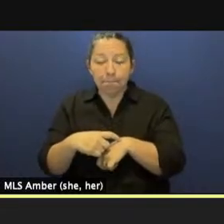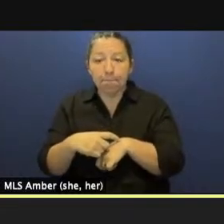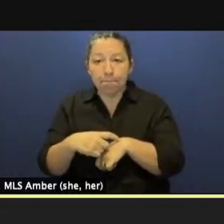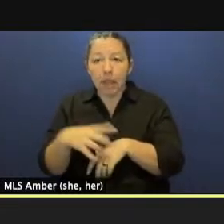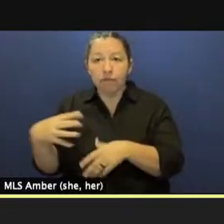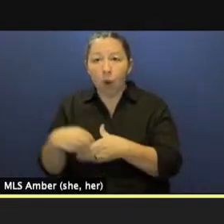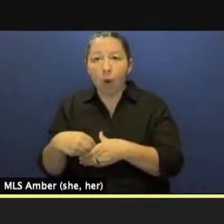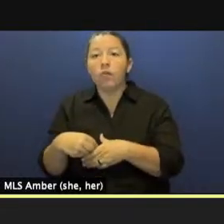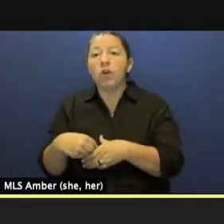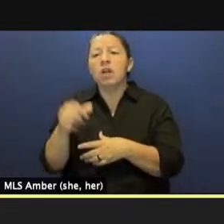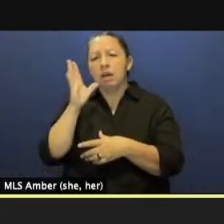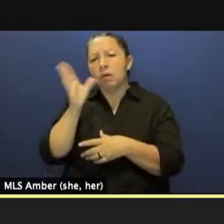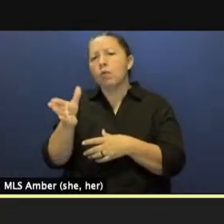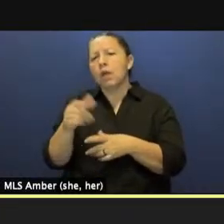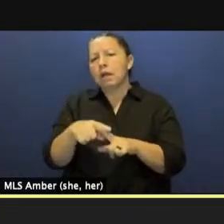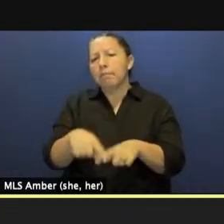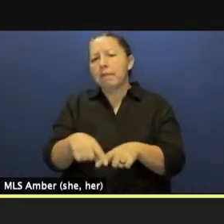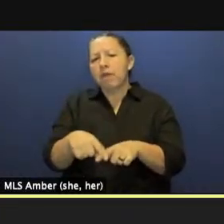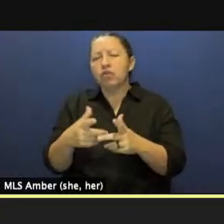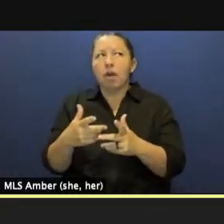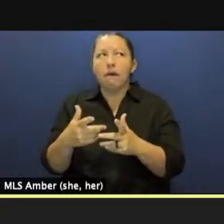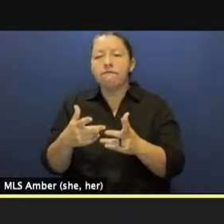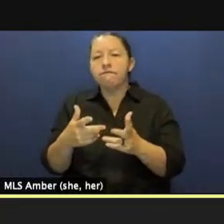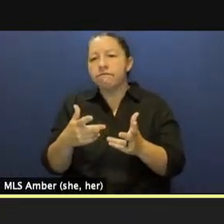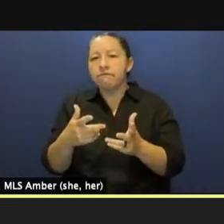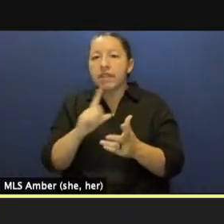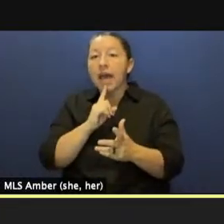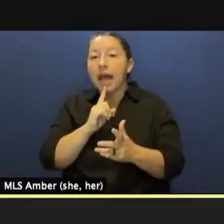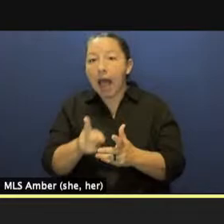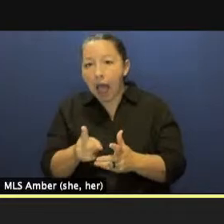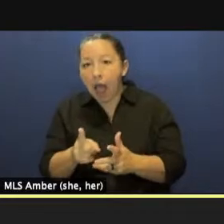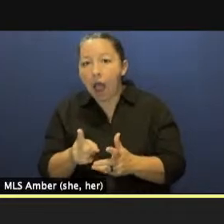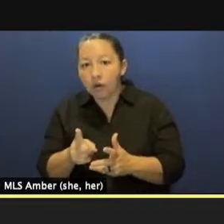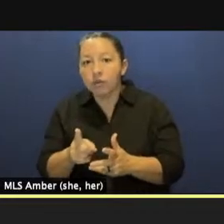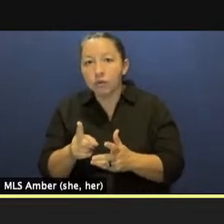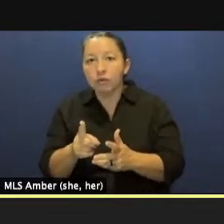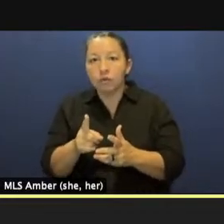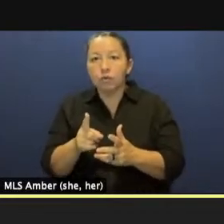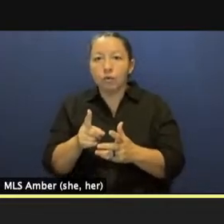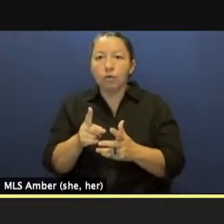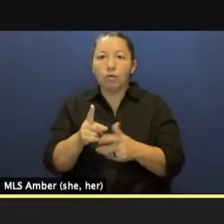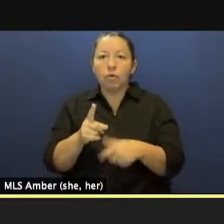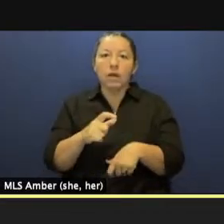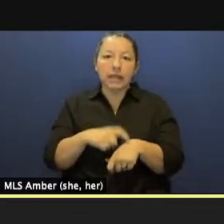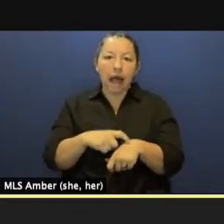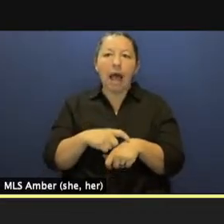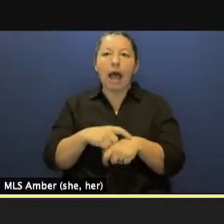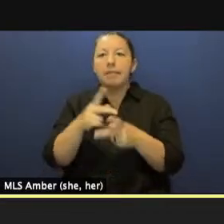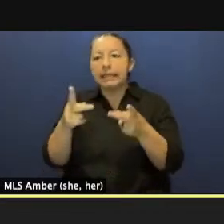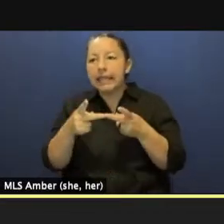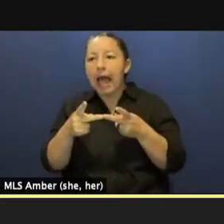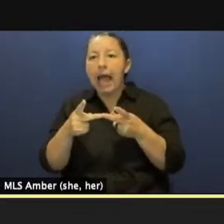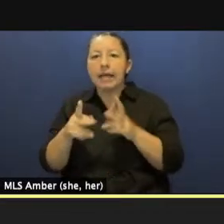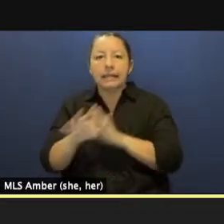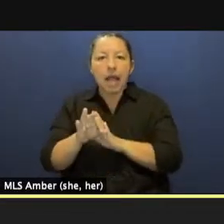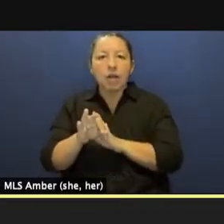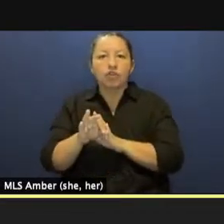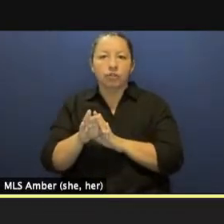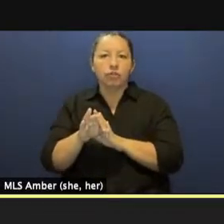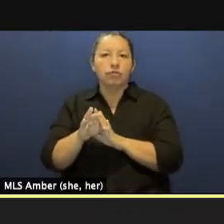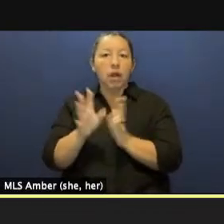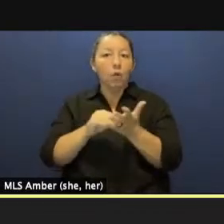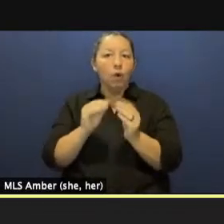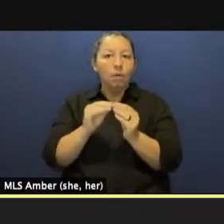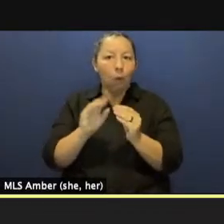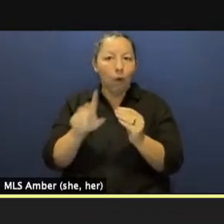course, of the actual traverse and site selection that we make. You're going to be hearing a lot more about that from Cola Creek coming up